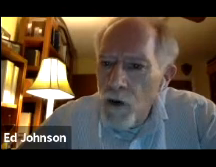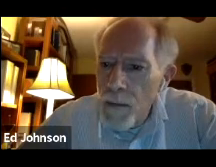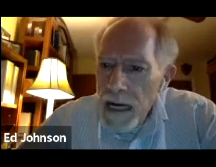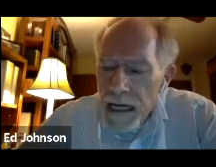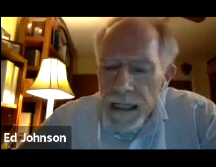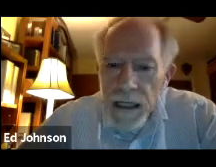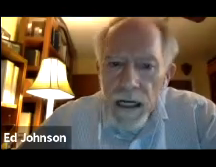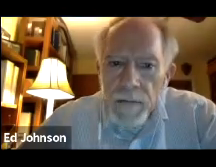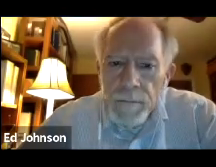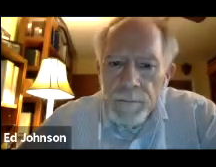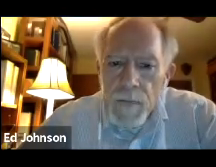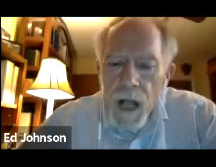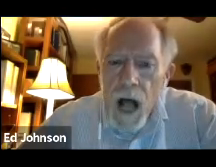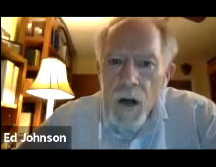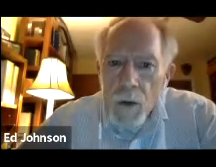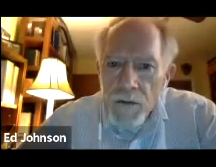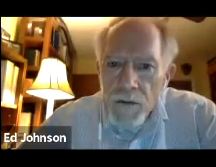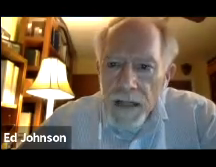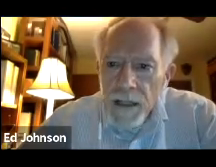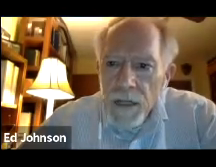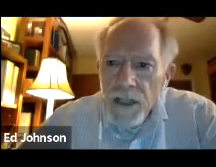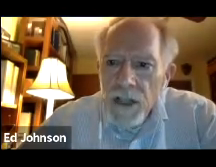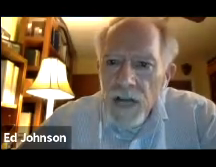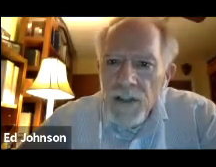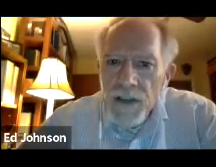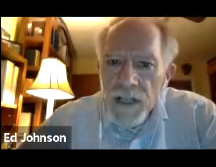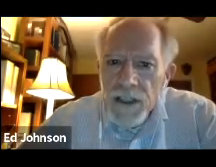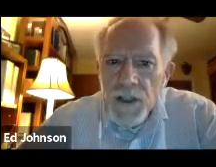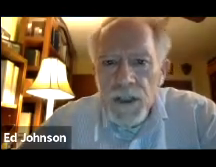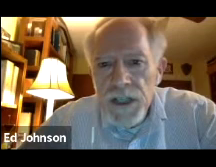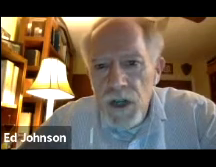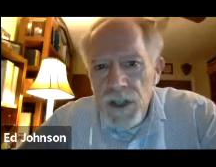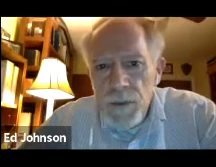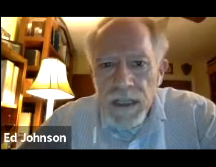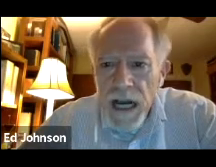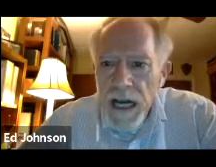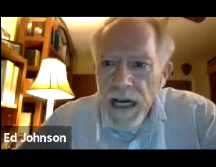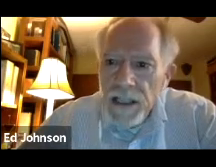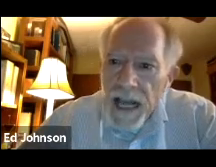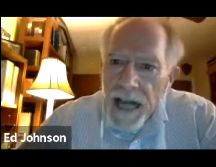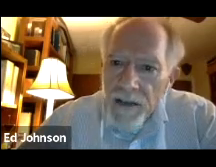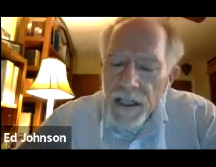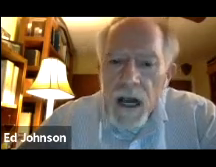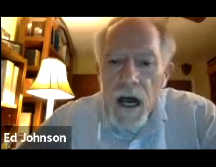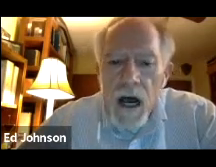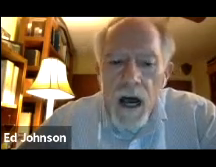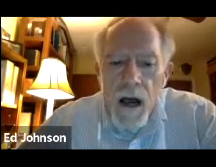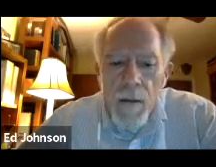of your mind. I'll own the fact that being a child of the 70s, as soon as I saw something tie-dyed, I just had to have it.